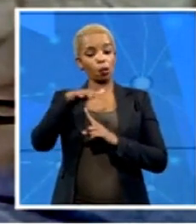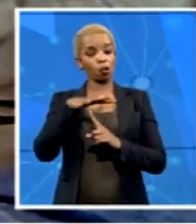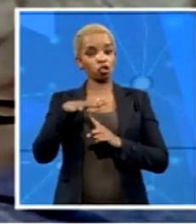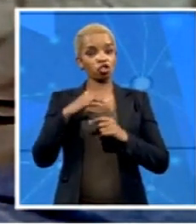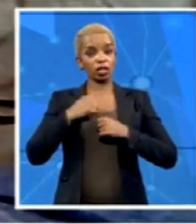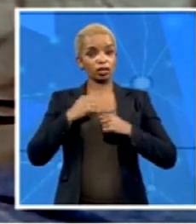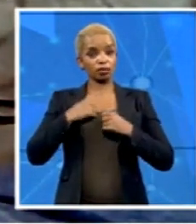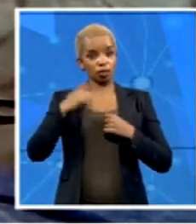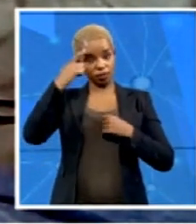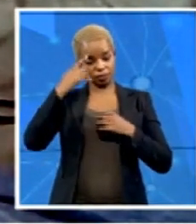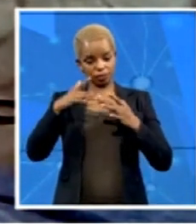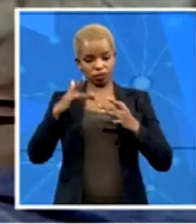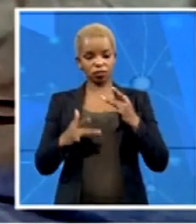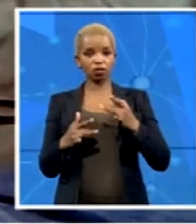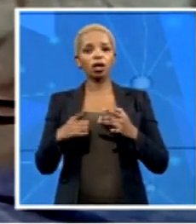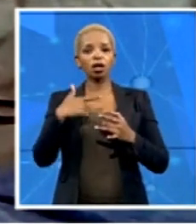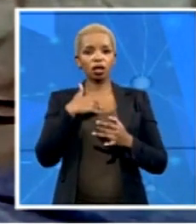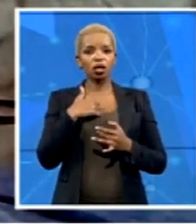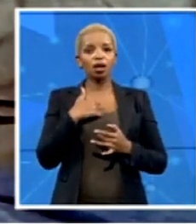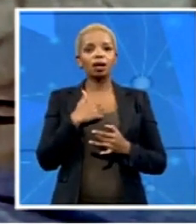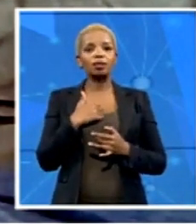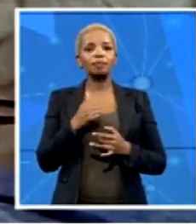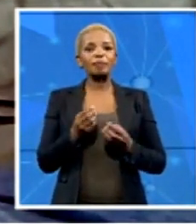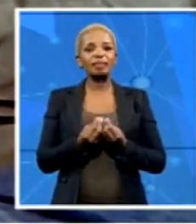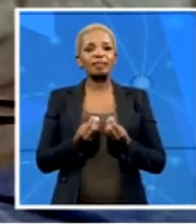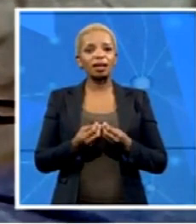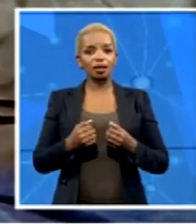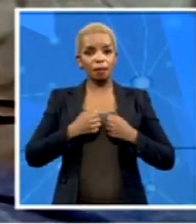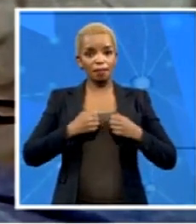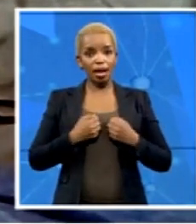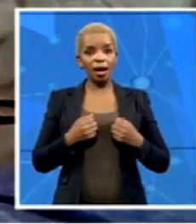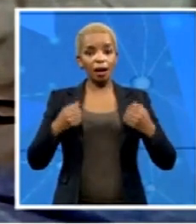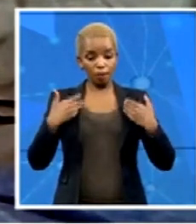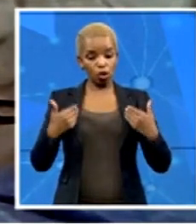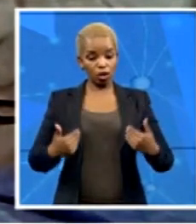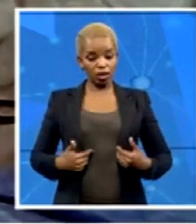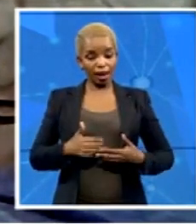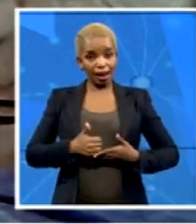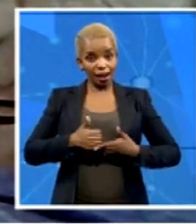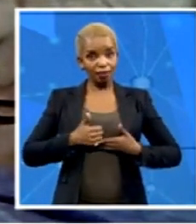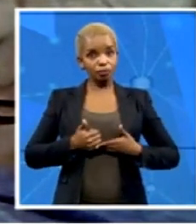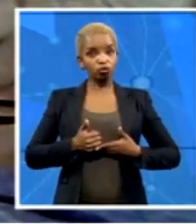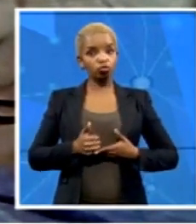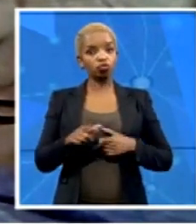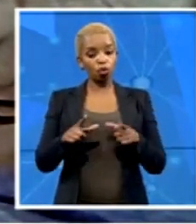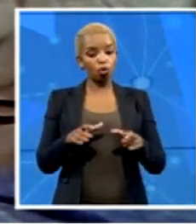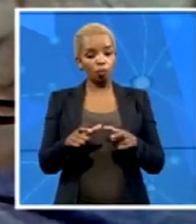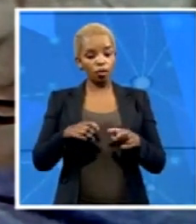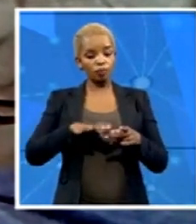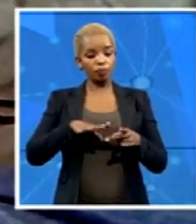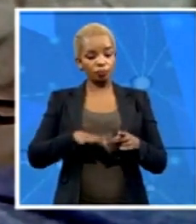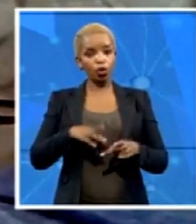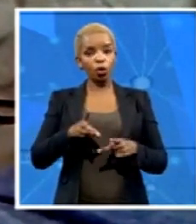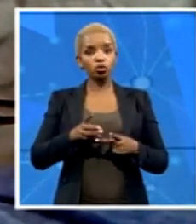And this is to try and help my body cope with it and also to prevent the disease progressing. So because I'm on immune